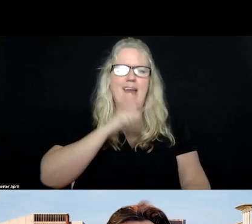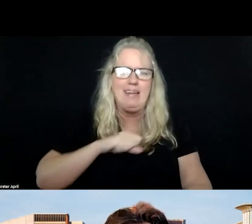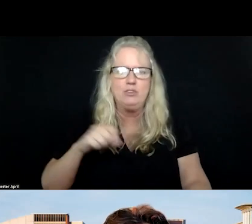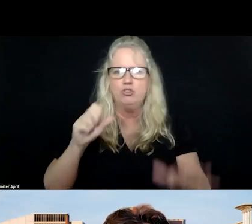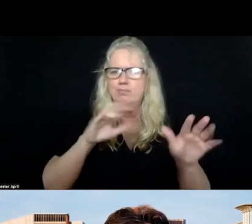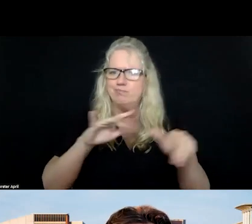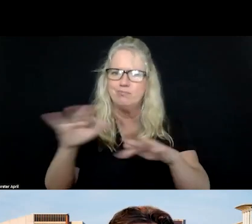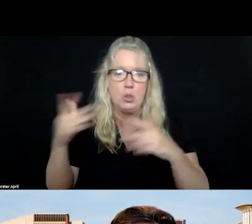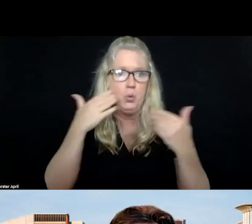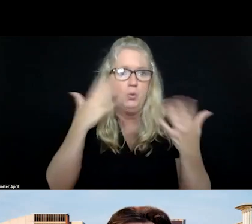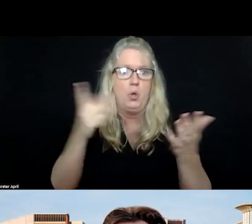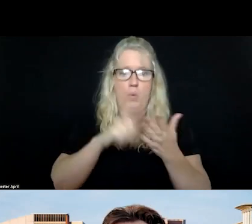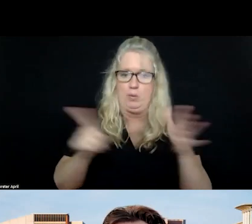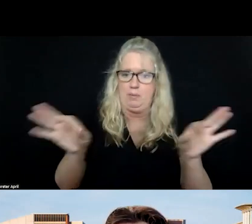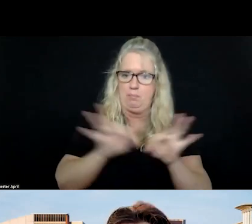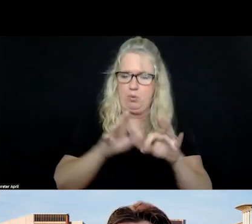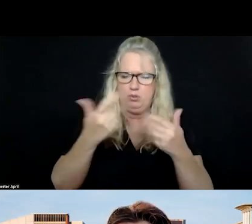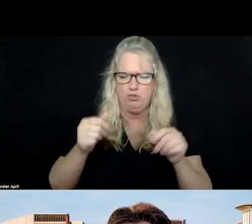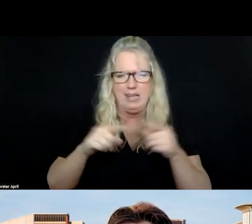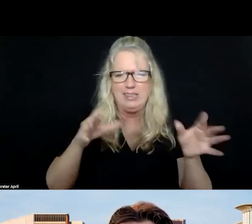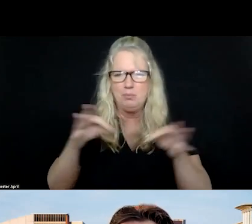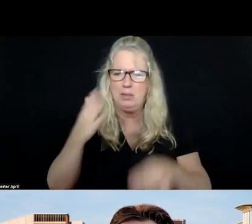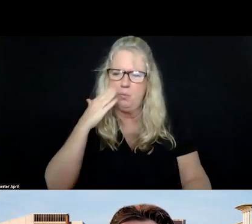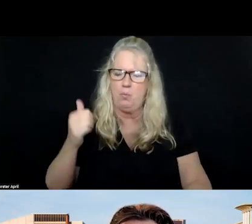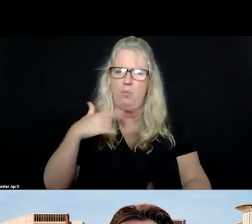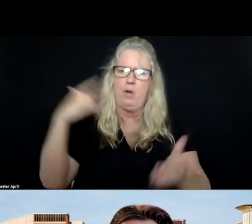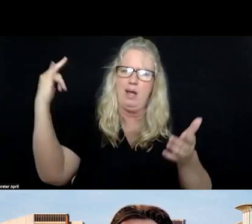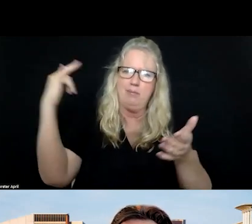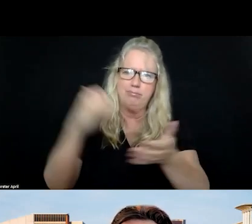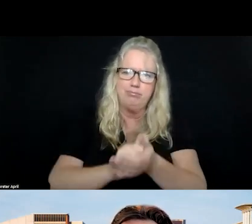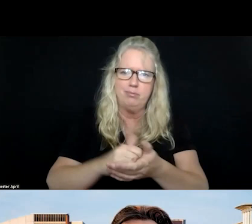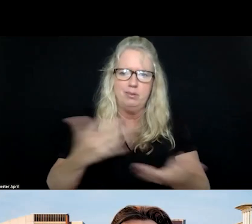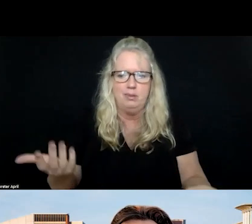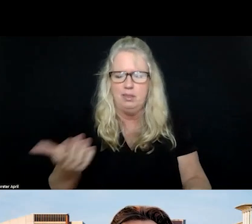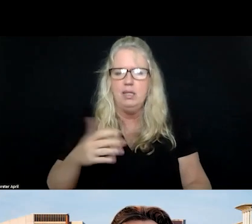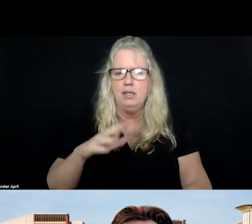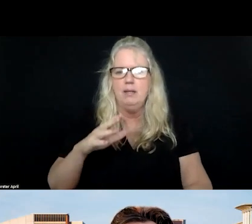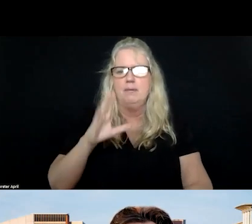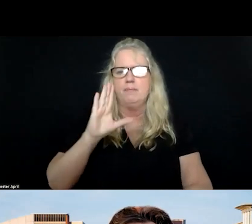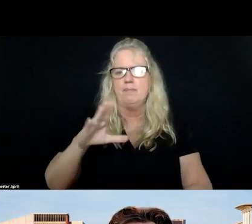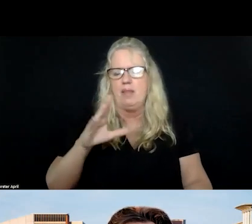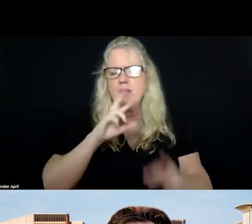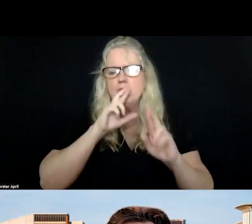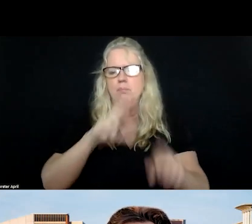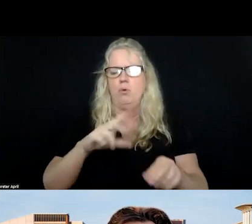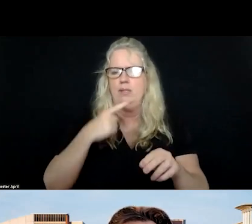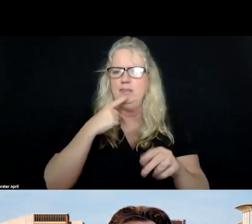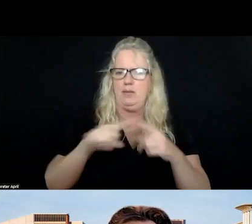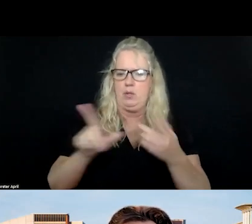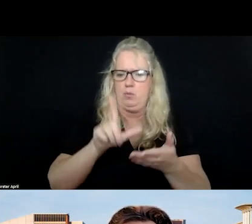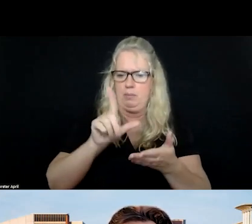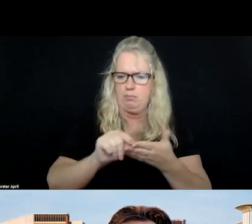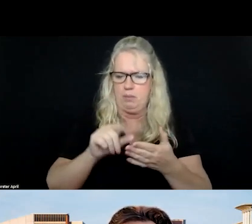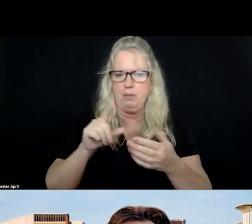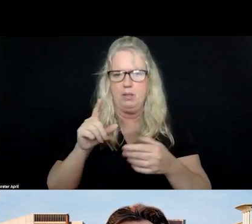even the things that matter when you want to explain why that TWA flight went down? They'll then report odds ratios and be published in JAMA or